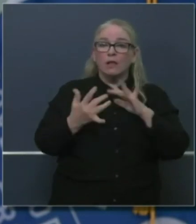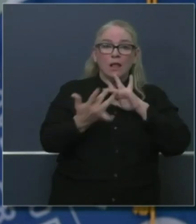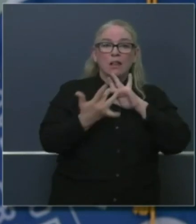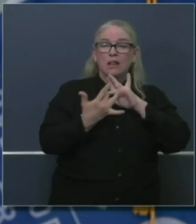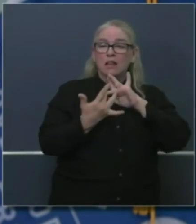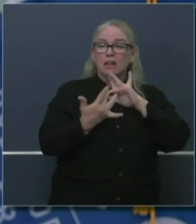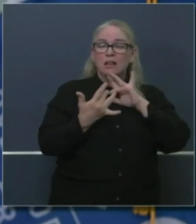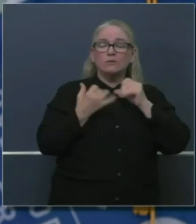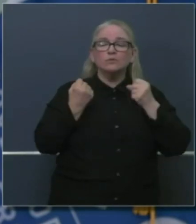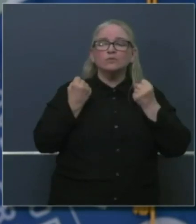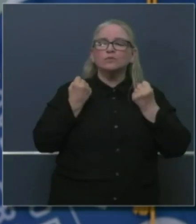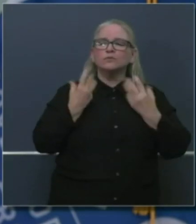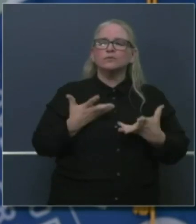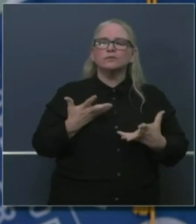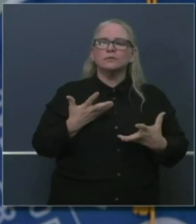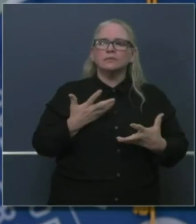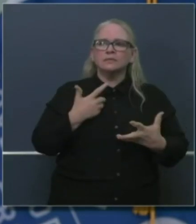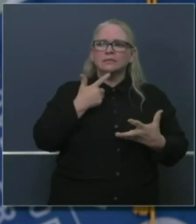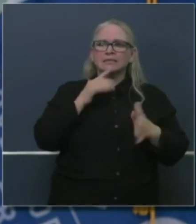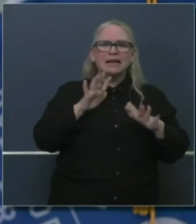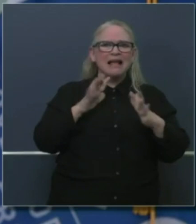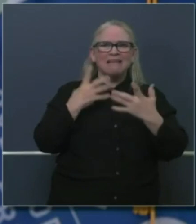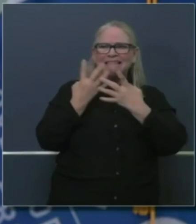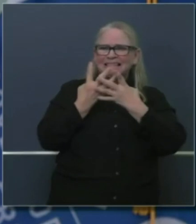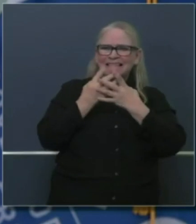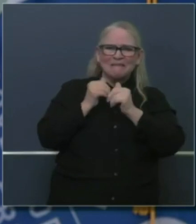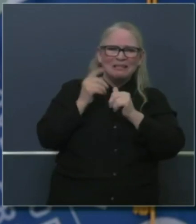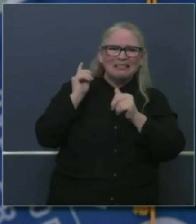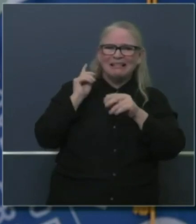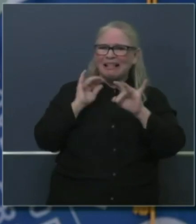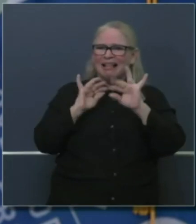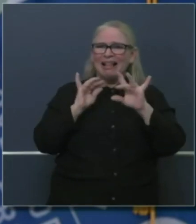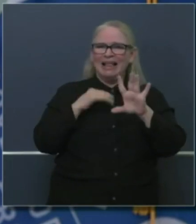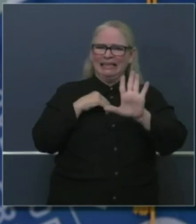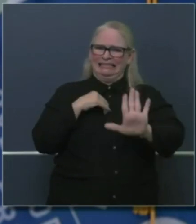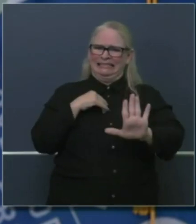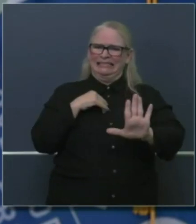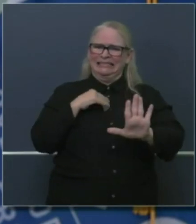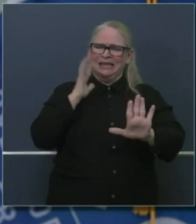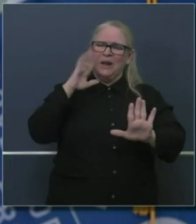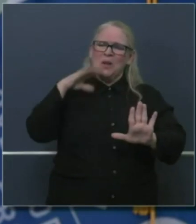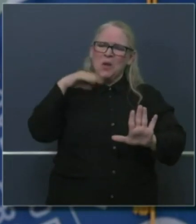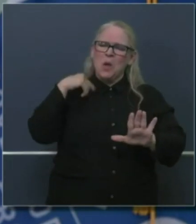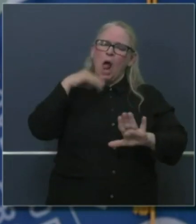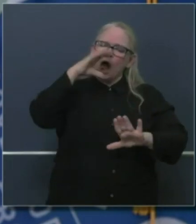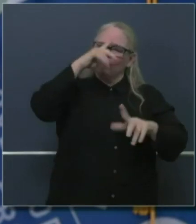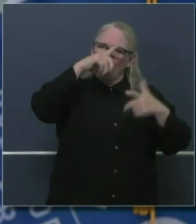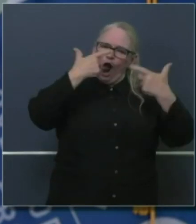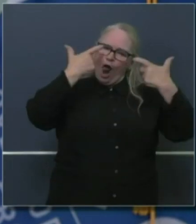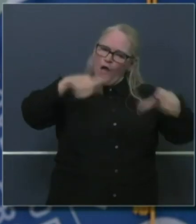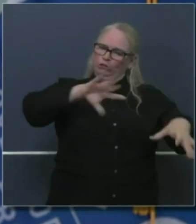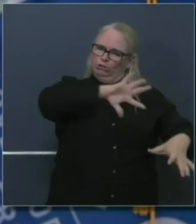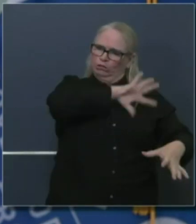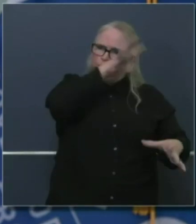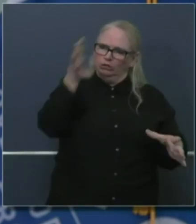these aspects to be vetted. And we were looking for large commodity purchases. And so we did,